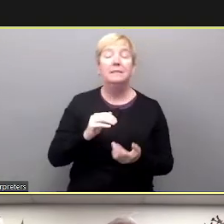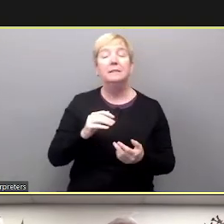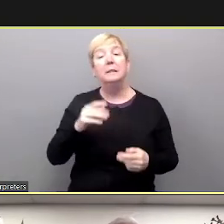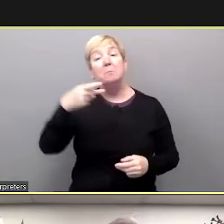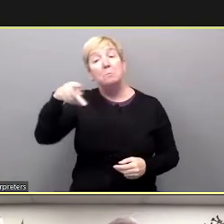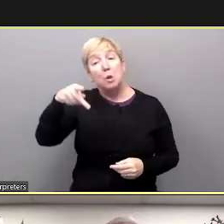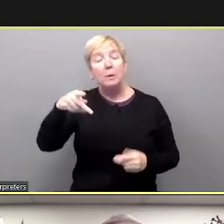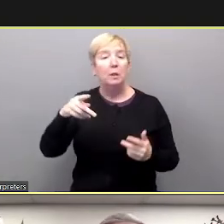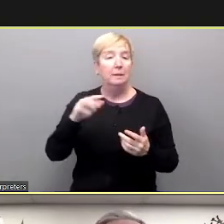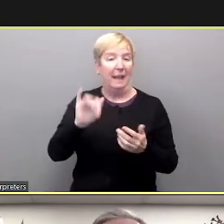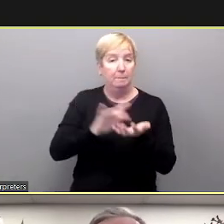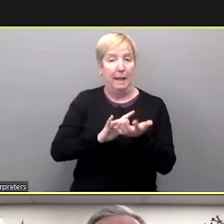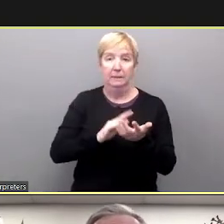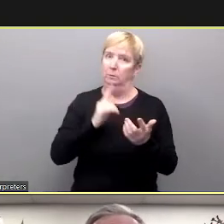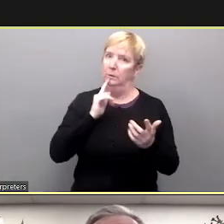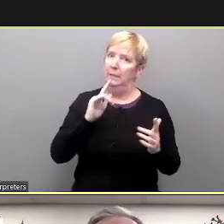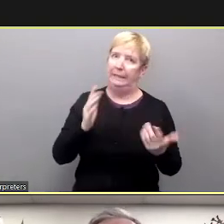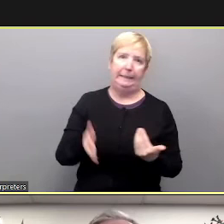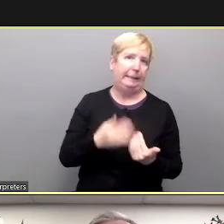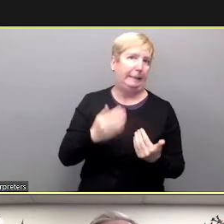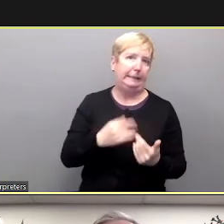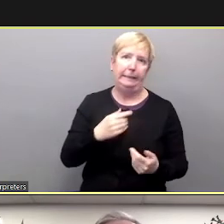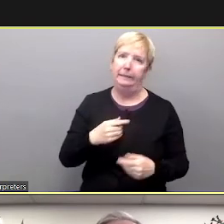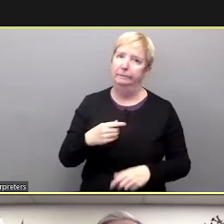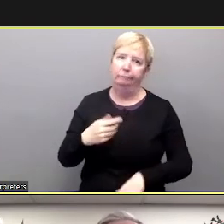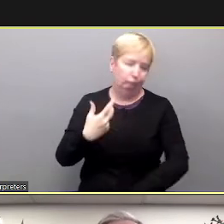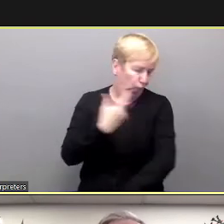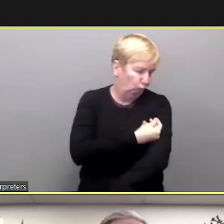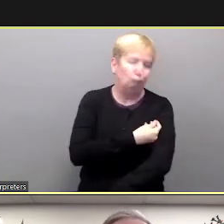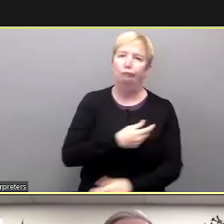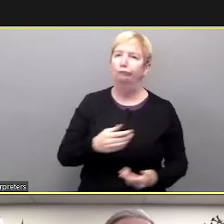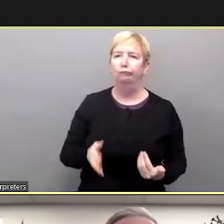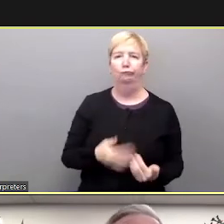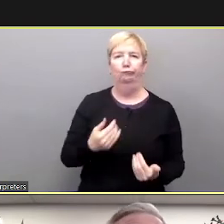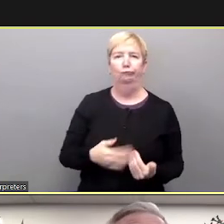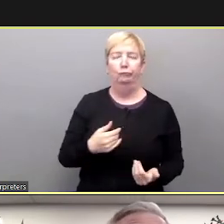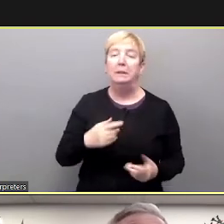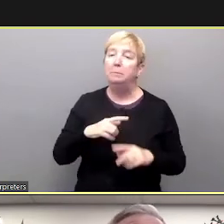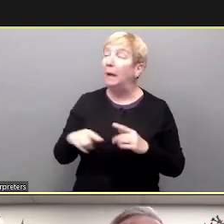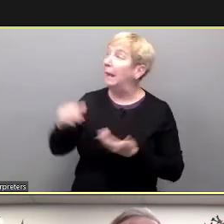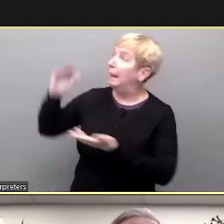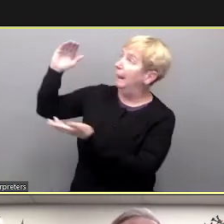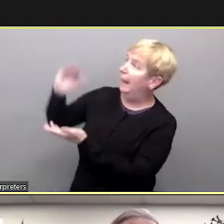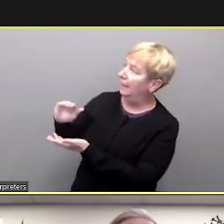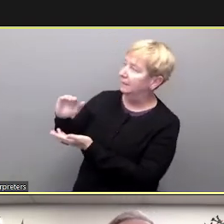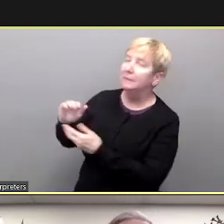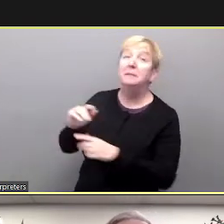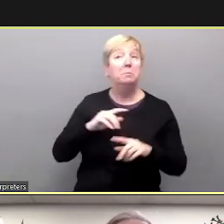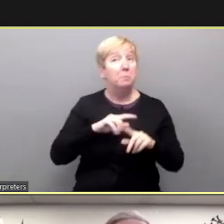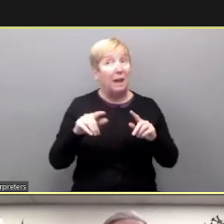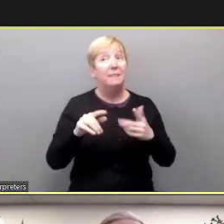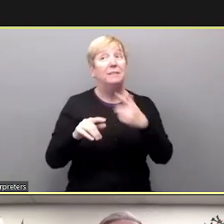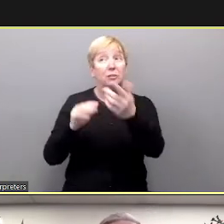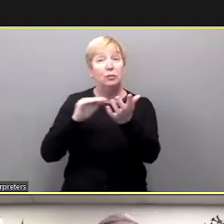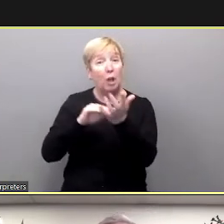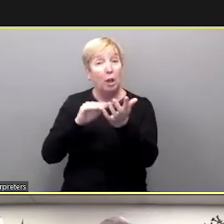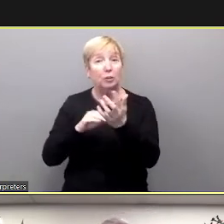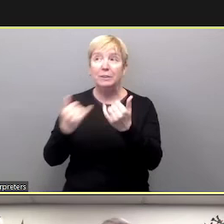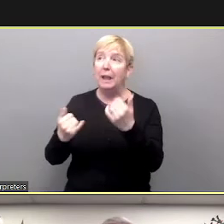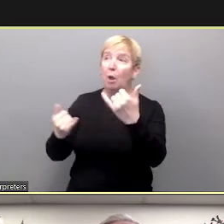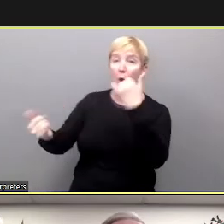but I know I got several calls from people I know wanting to know how to get monoclonal antibody